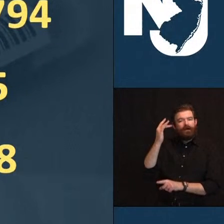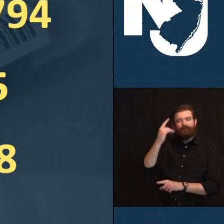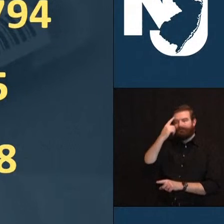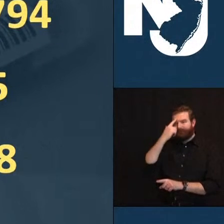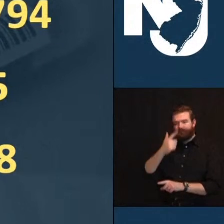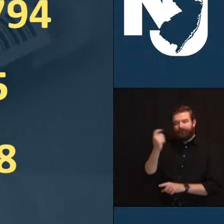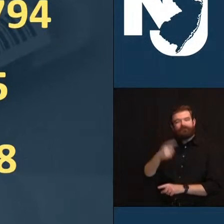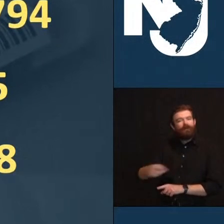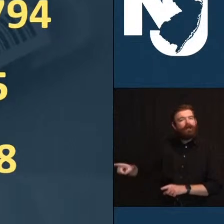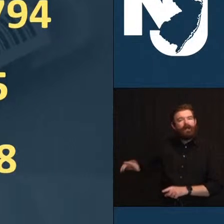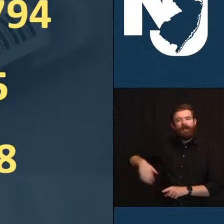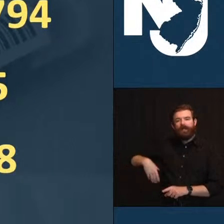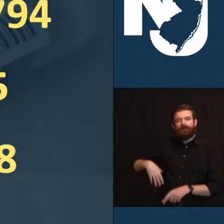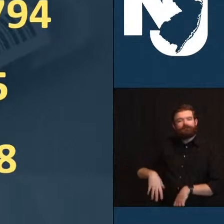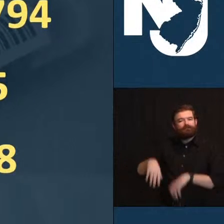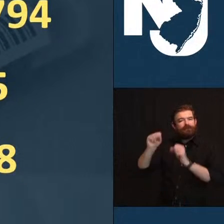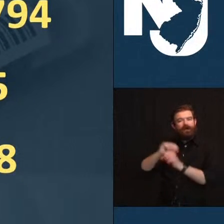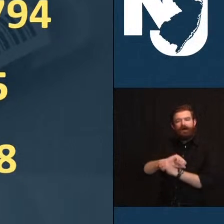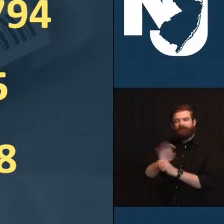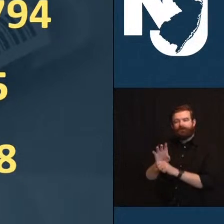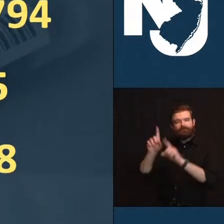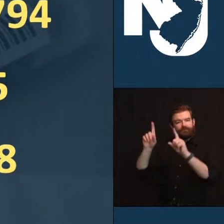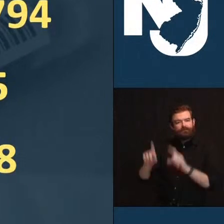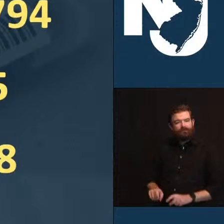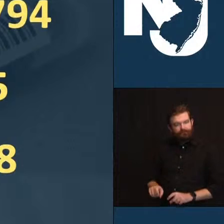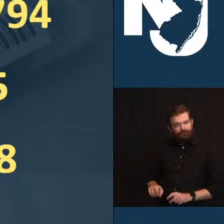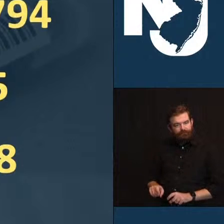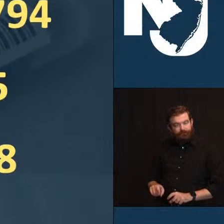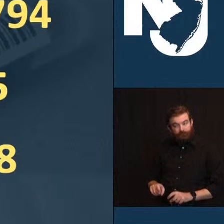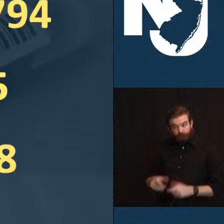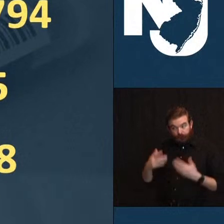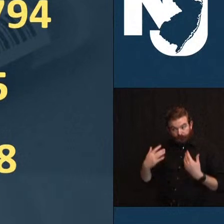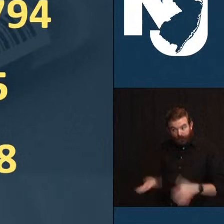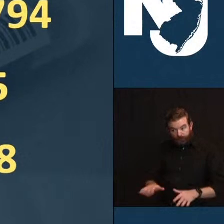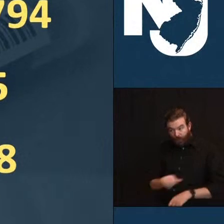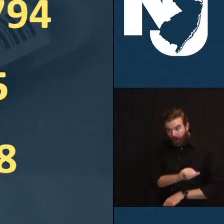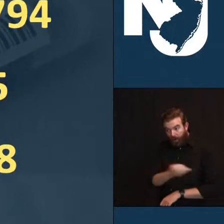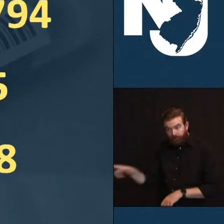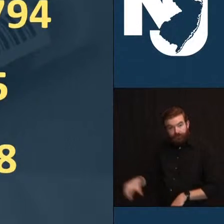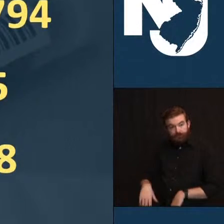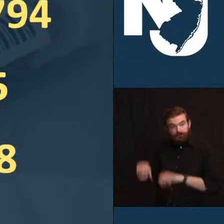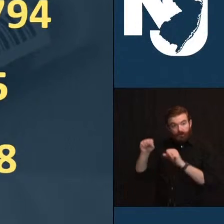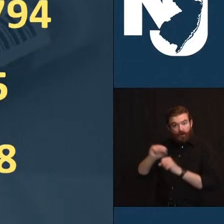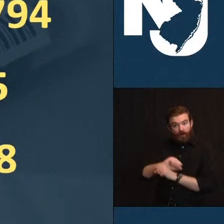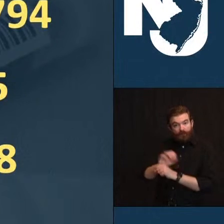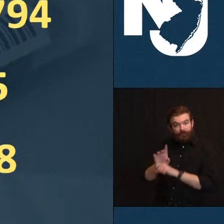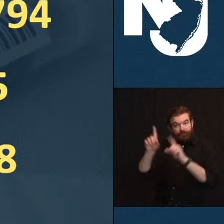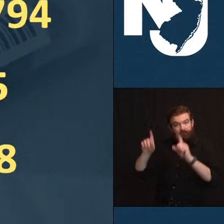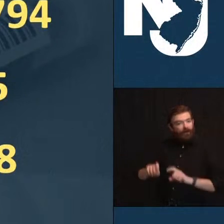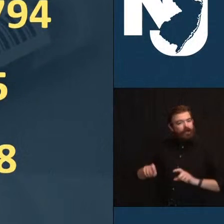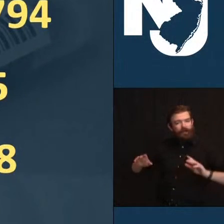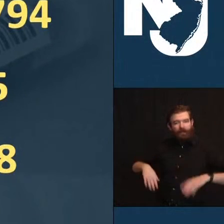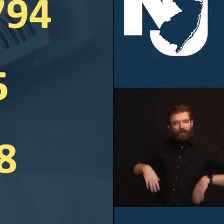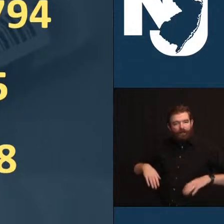Tina, and causes of death point to the probability that they did in fact have COVID-19.